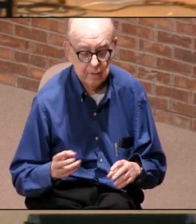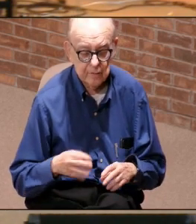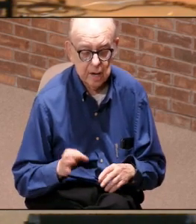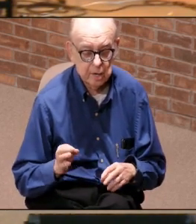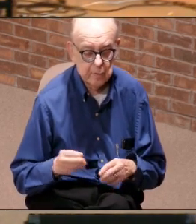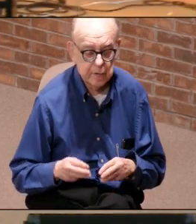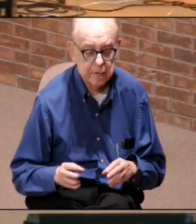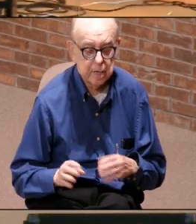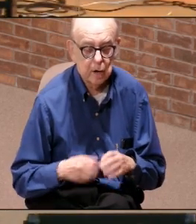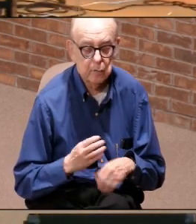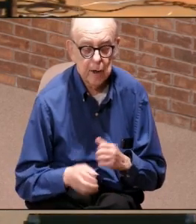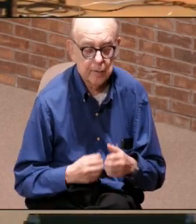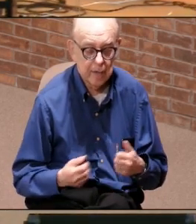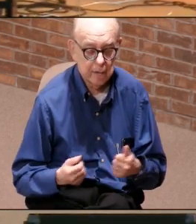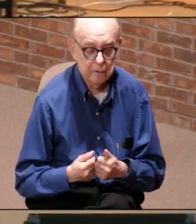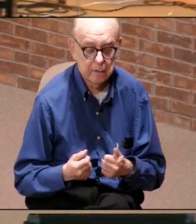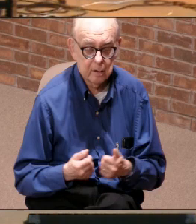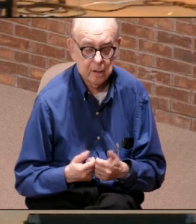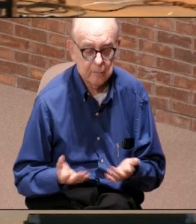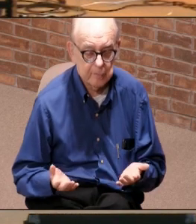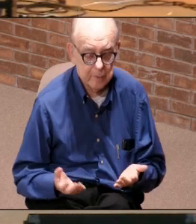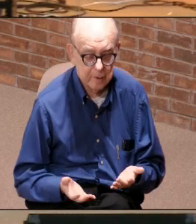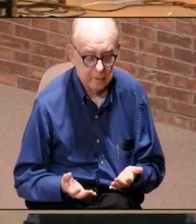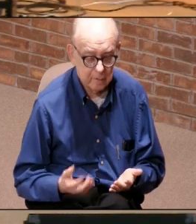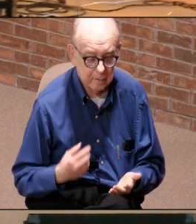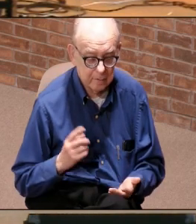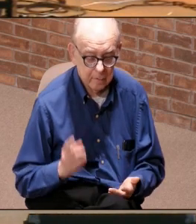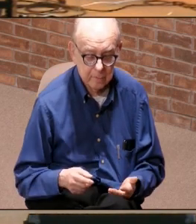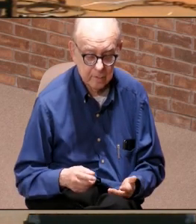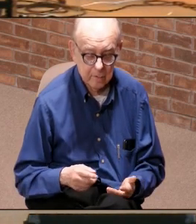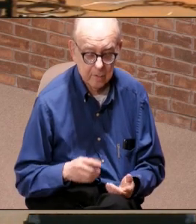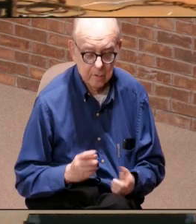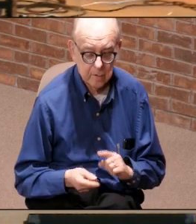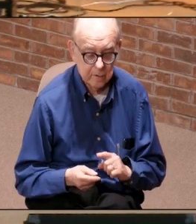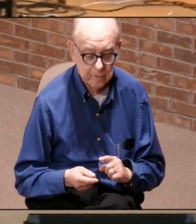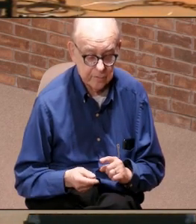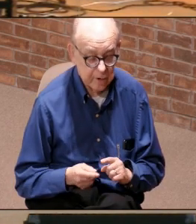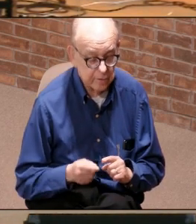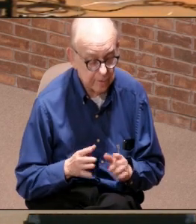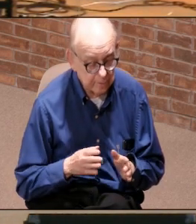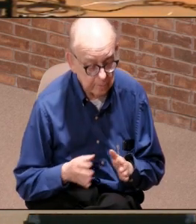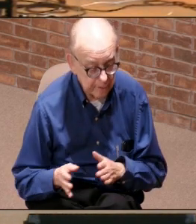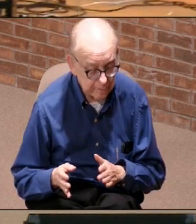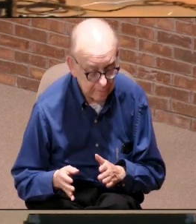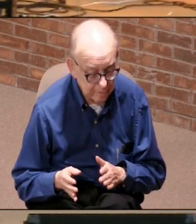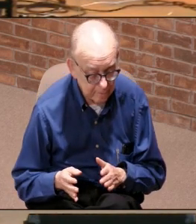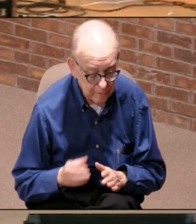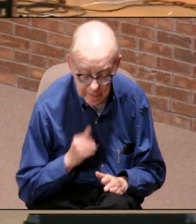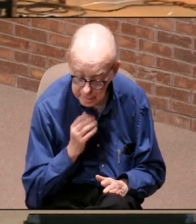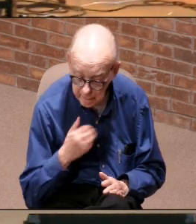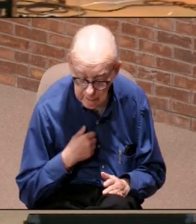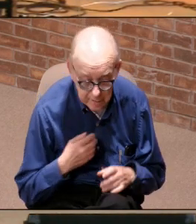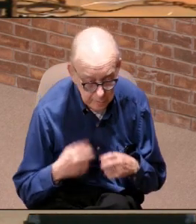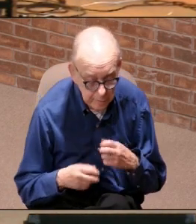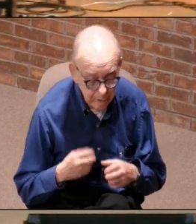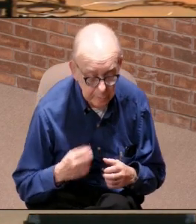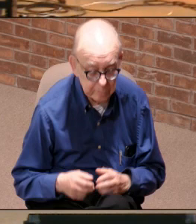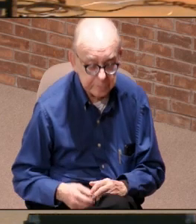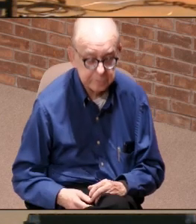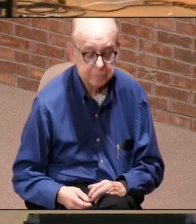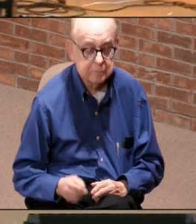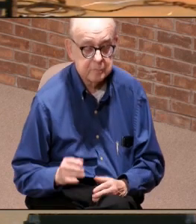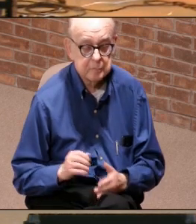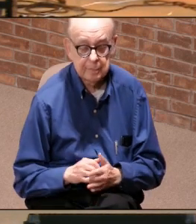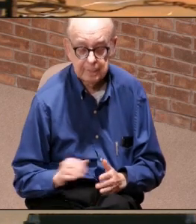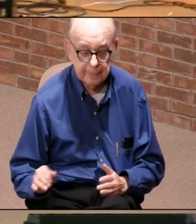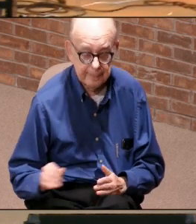around everybody. Whereas if they changed their pattern, they would have had the problem. And